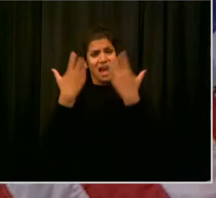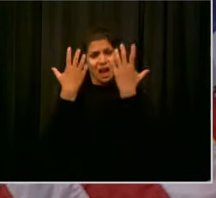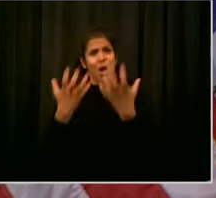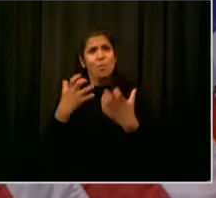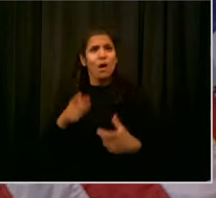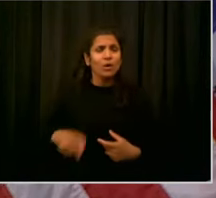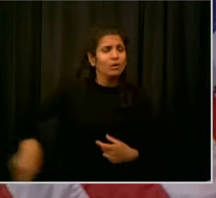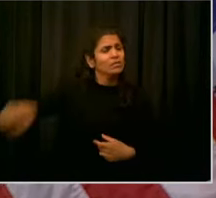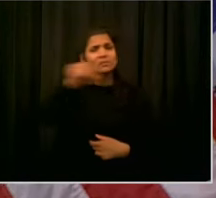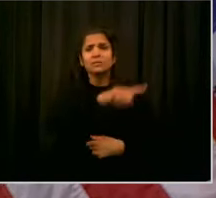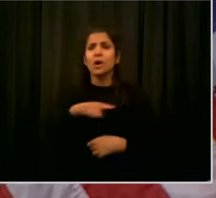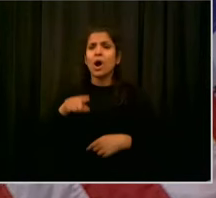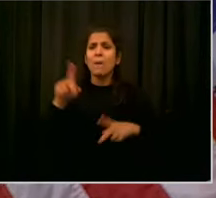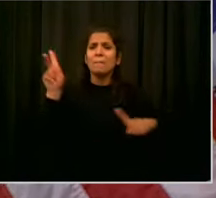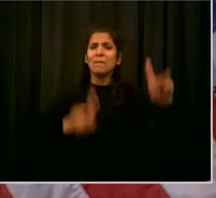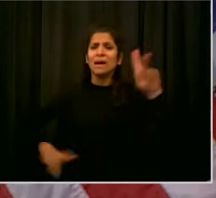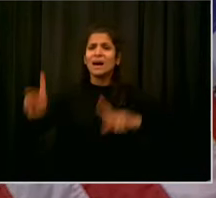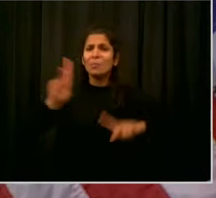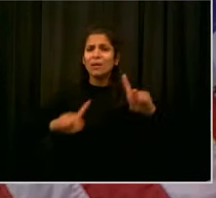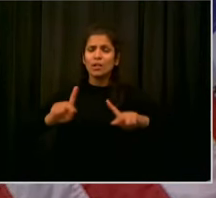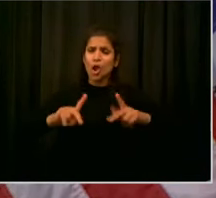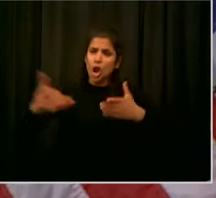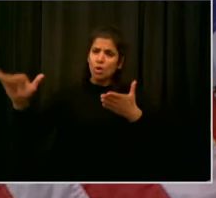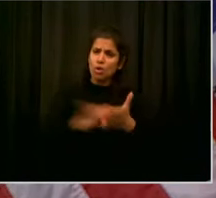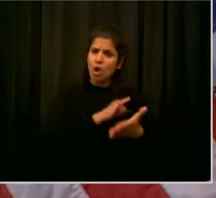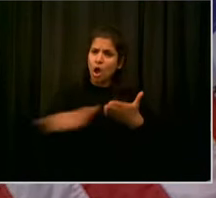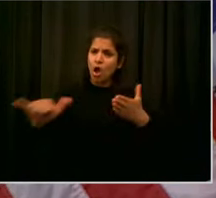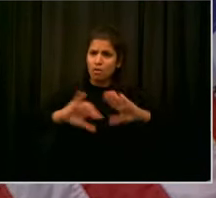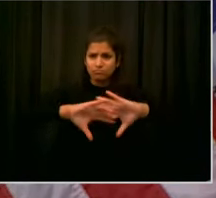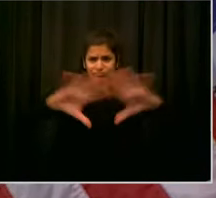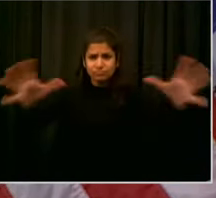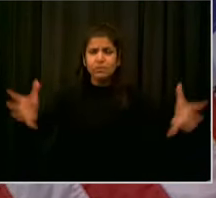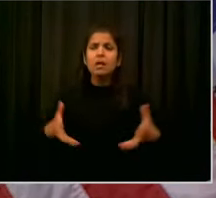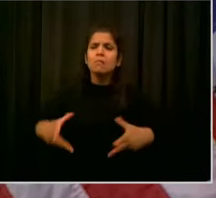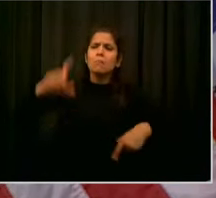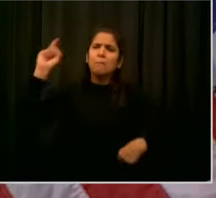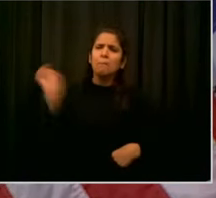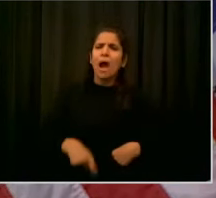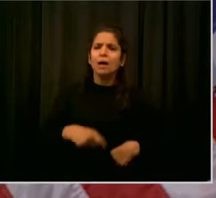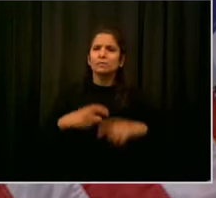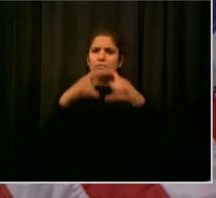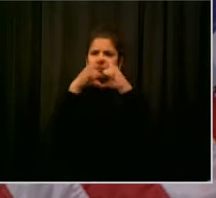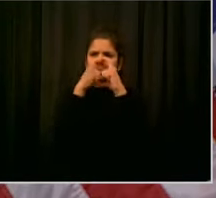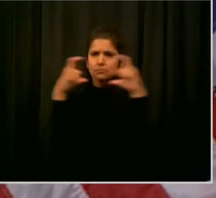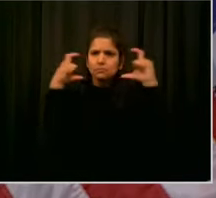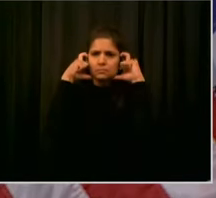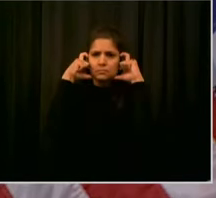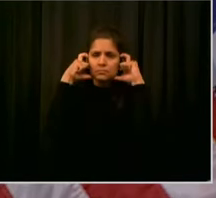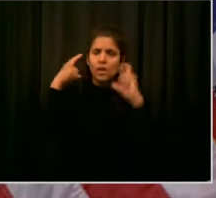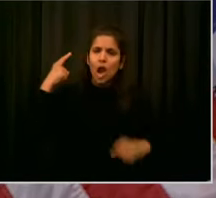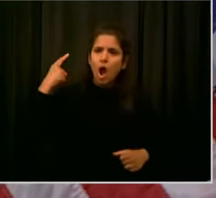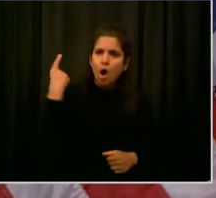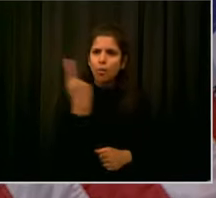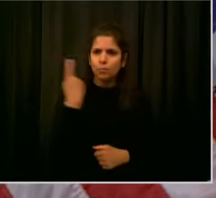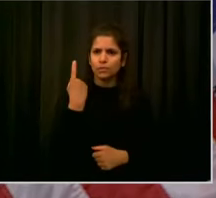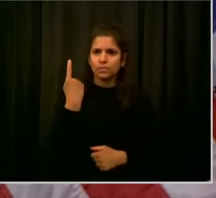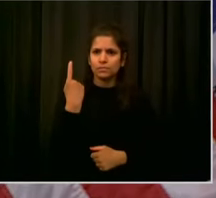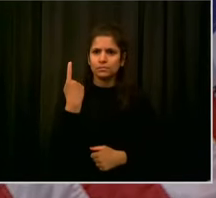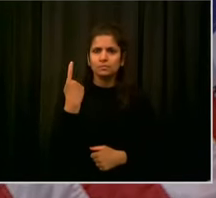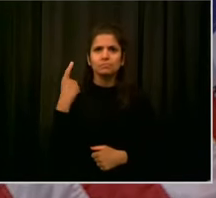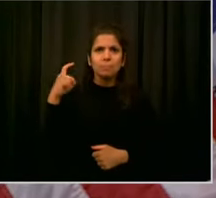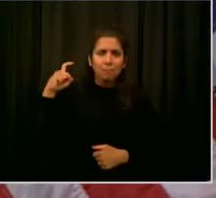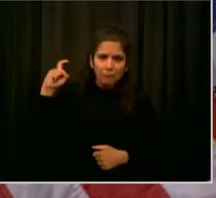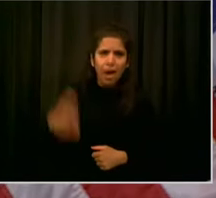don't like it. It's no fun, especially when it's hot out. Everyone needs to have a face covering on. Everyday New Yorkers,